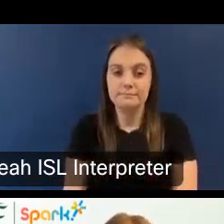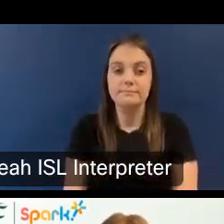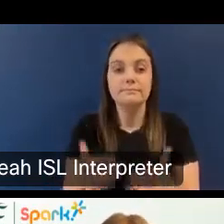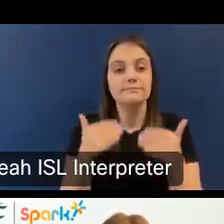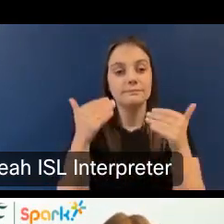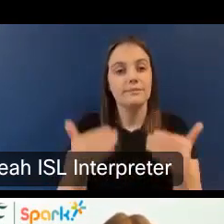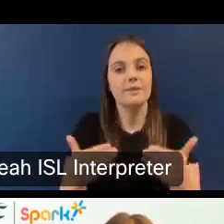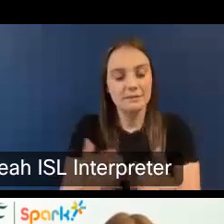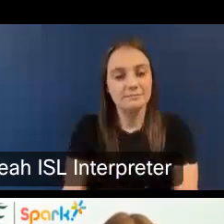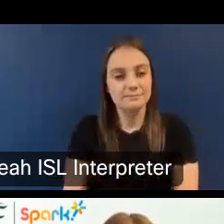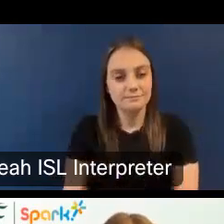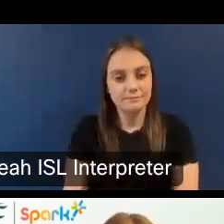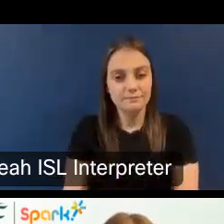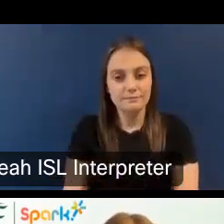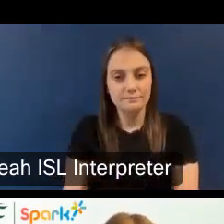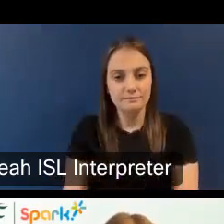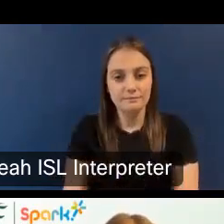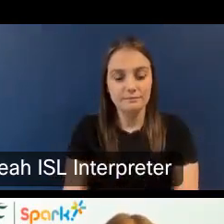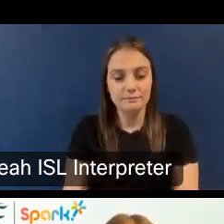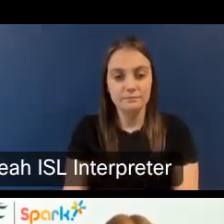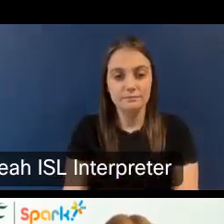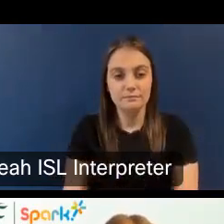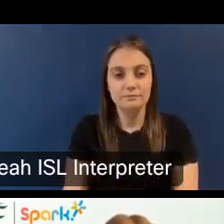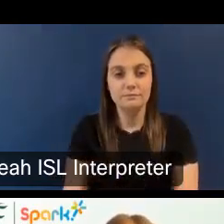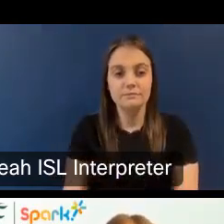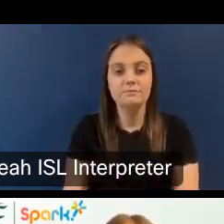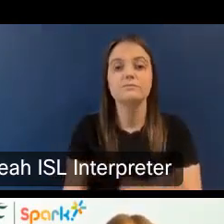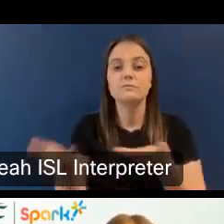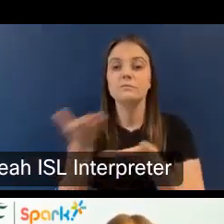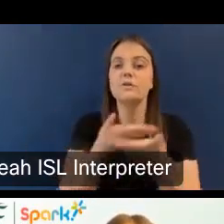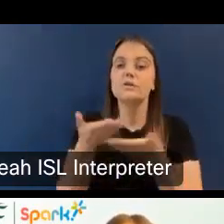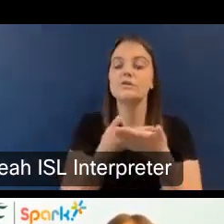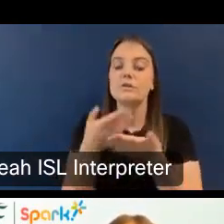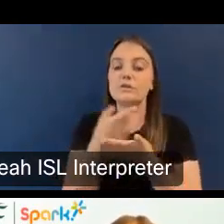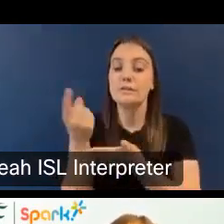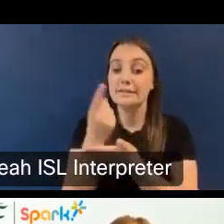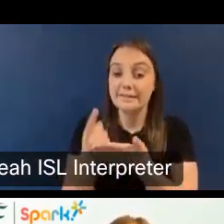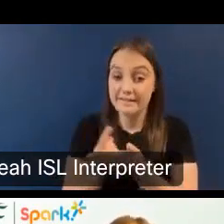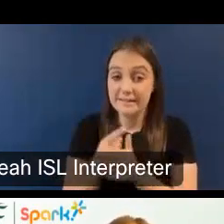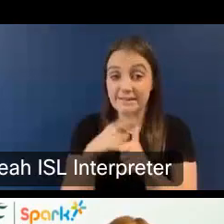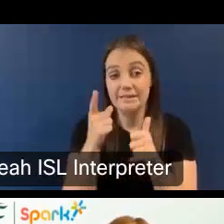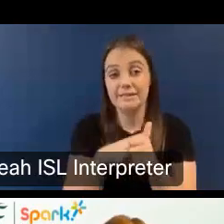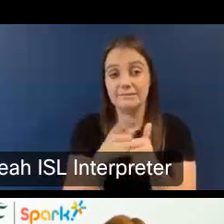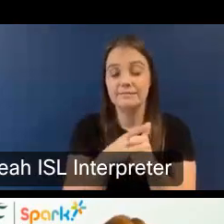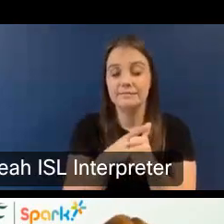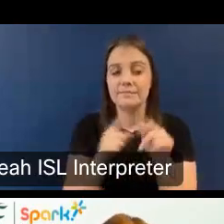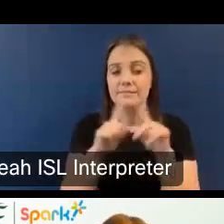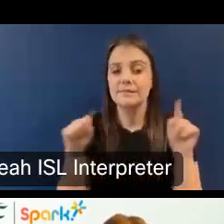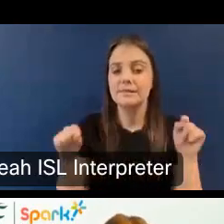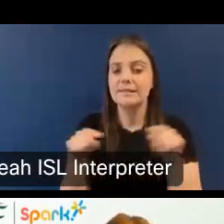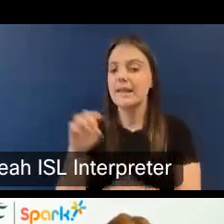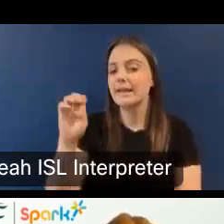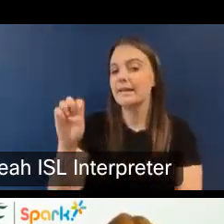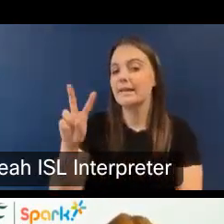to the next slide, please. So then, just to talk about like design again, from that kind of first slide that Eve give